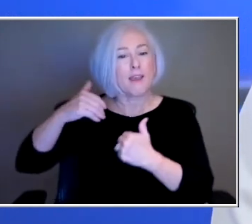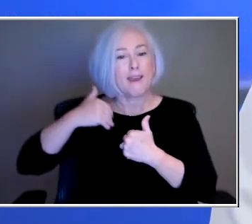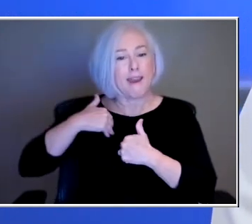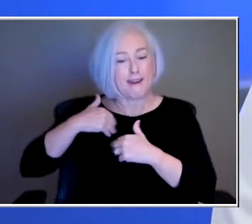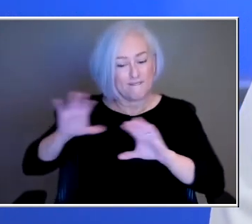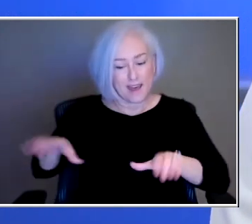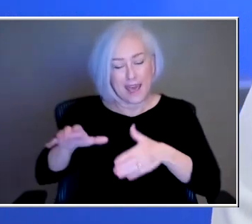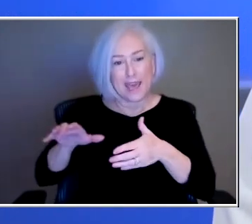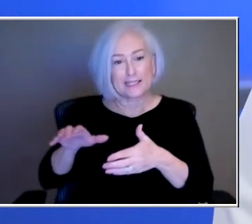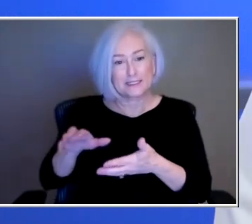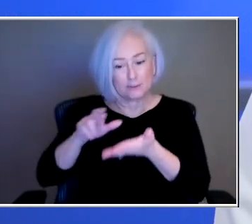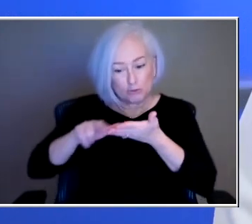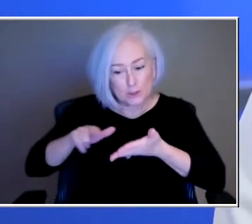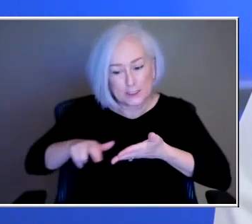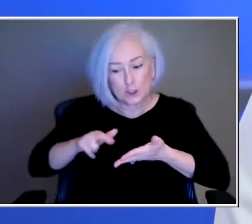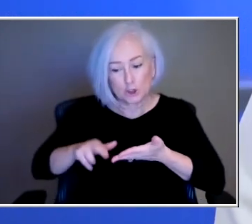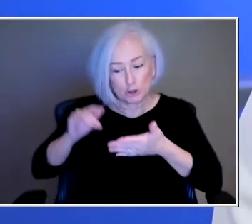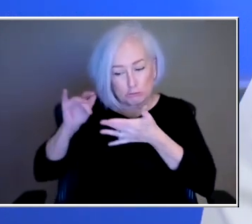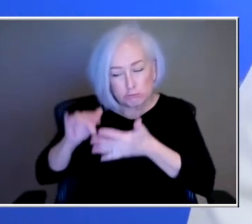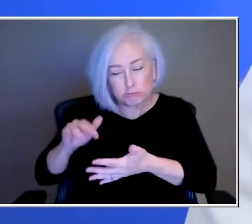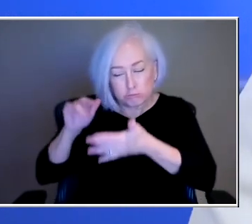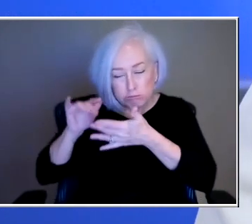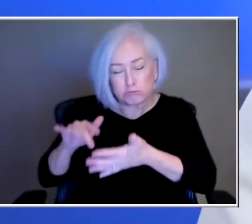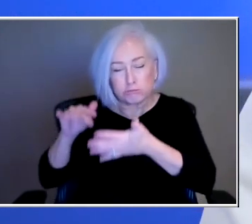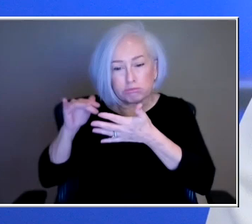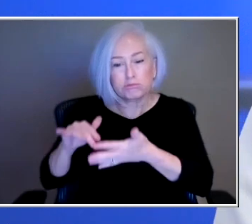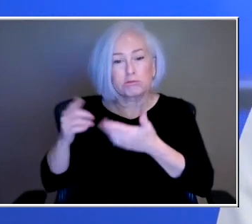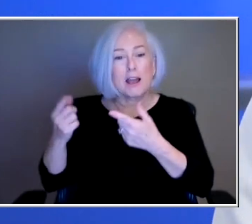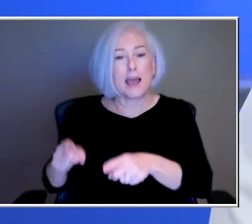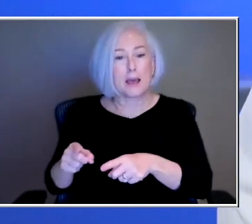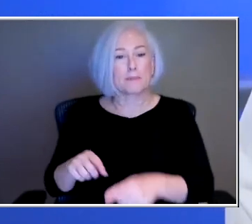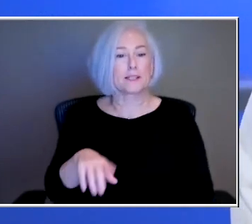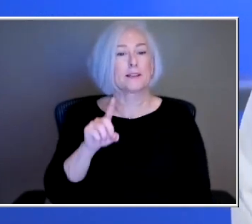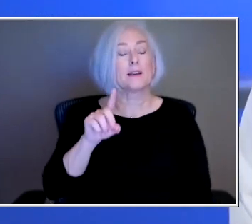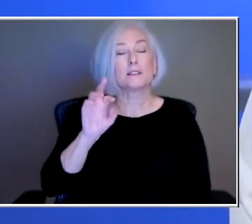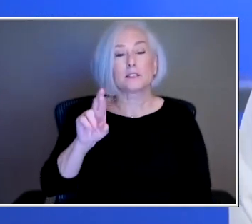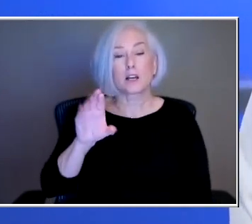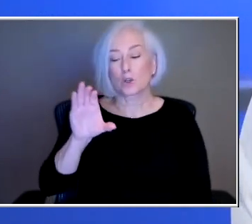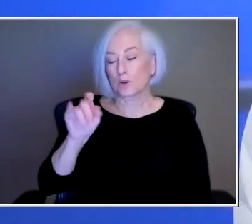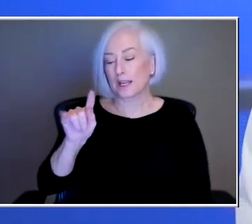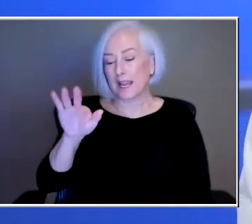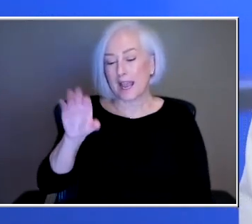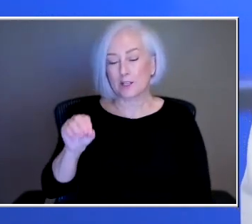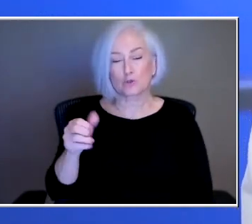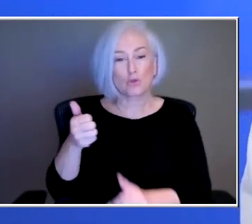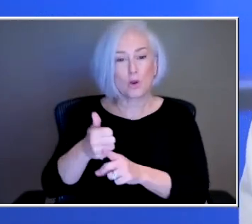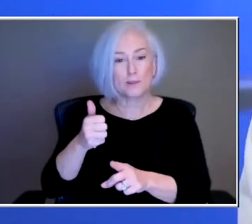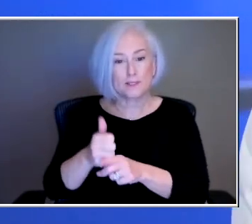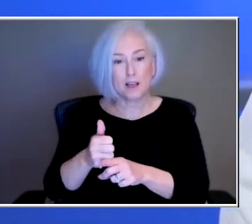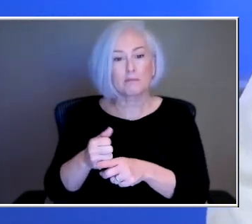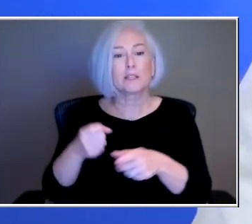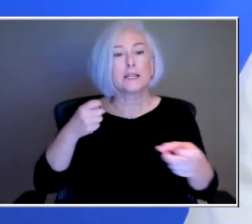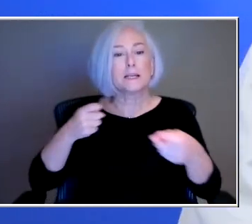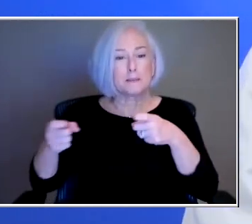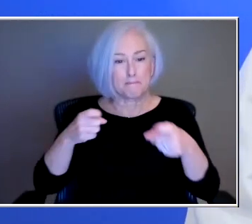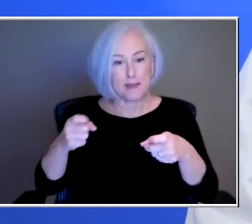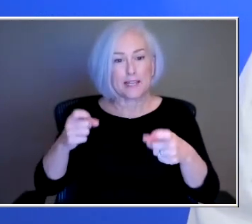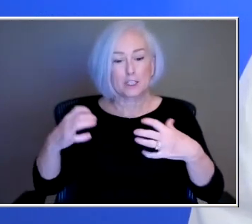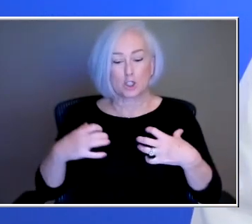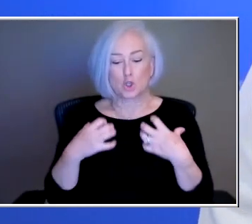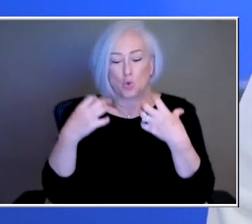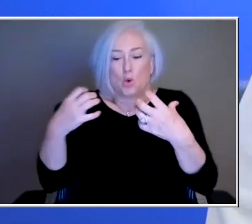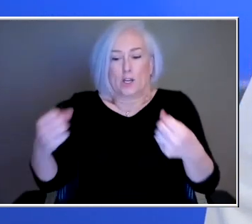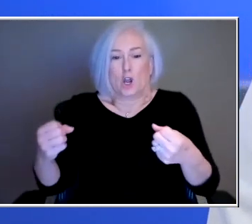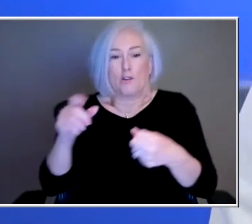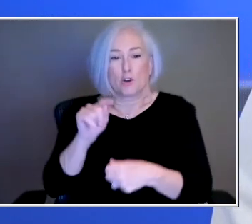here before. He's in charge of our RECOVER trial, and the RECOVER trial first was like describing COVID, and now they've really moved